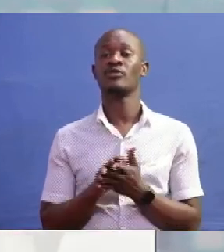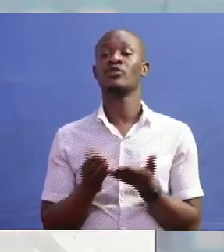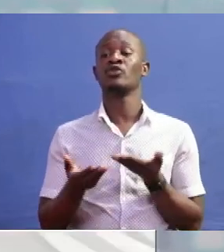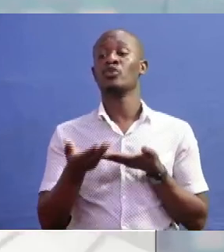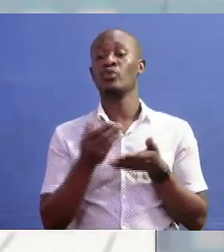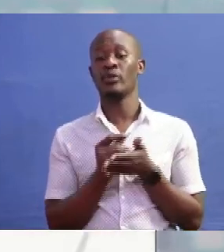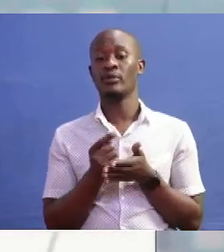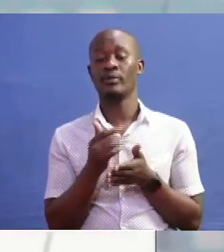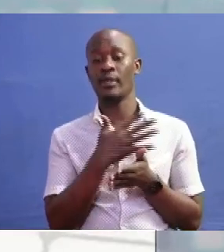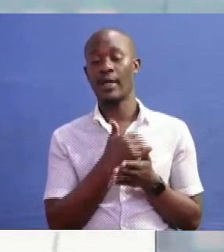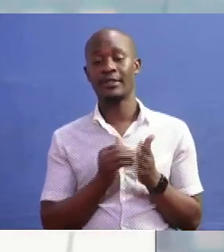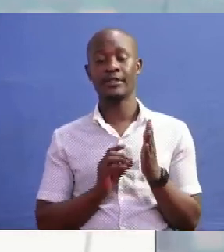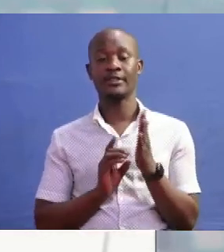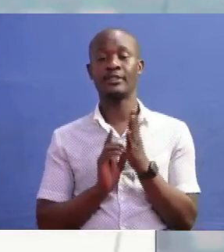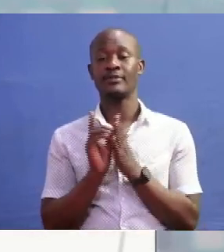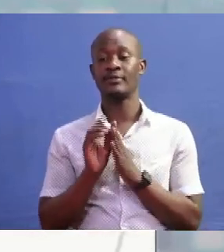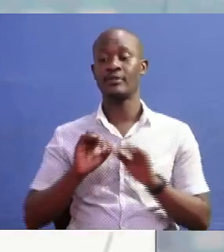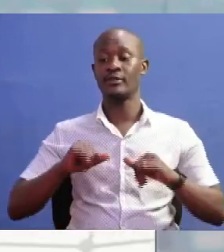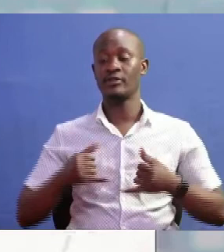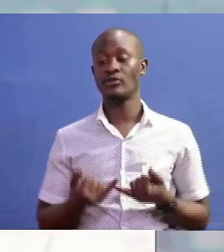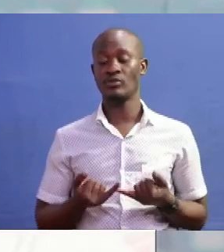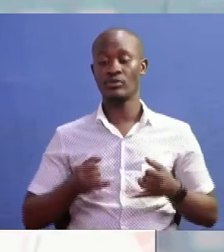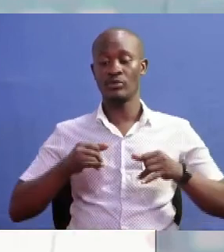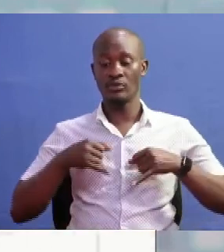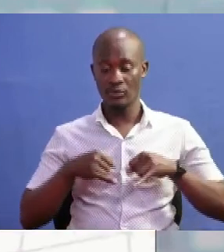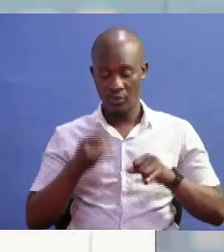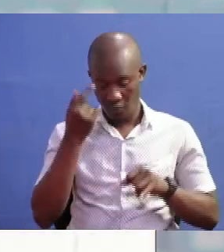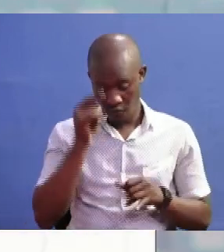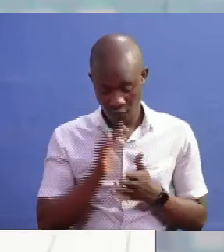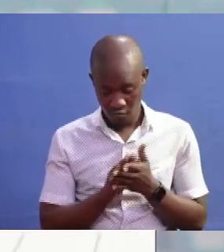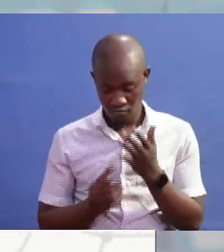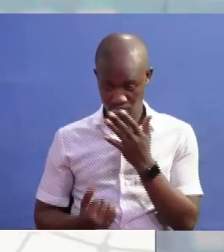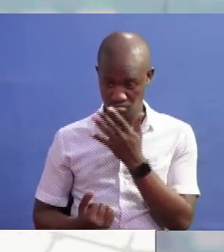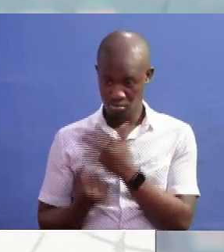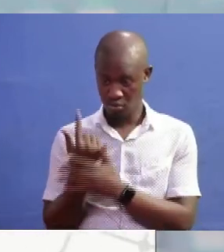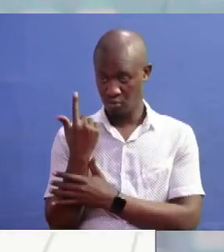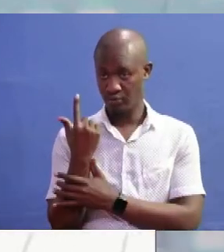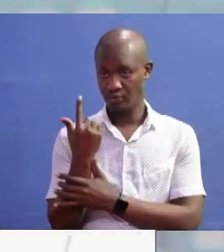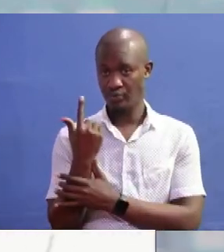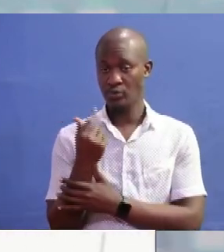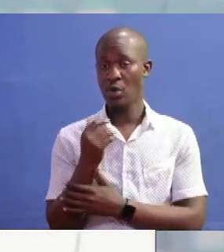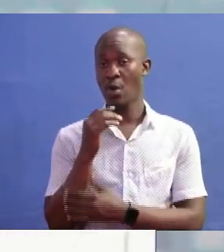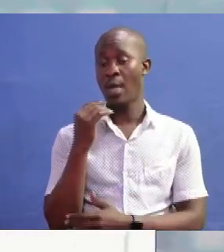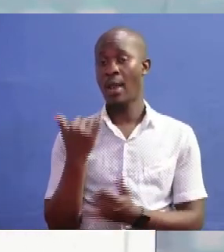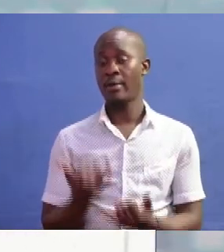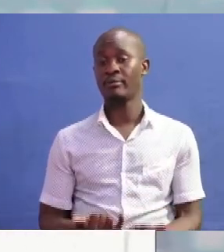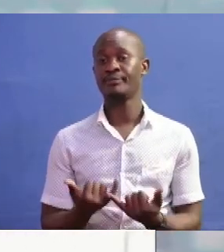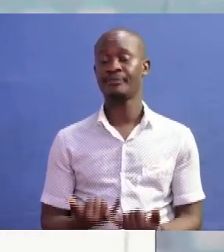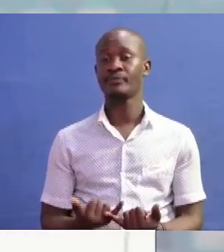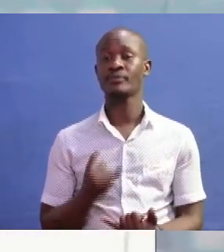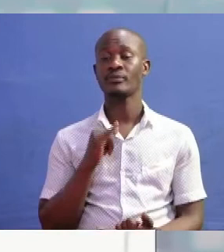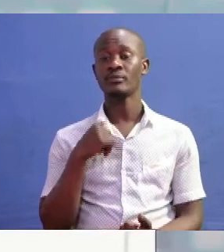and develop new innovations for growth. And currently, is